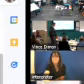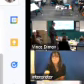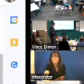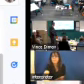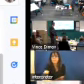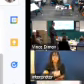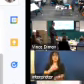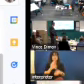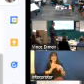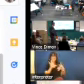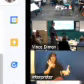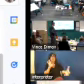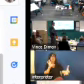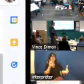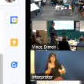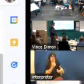Did she disconnect?